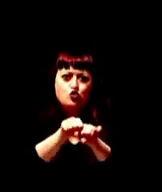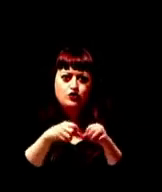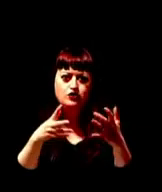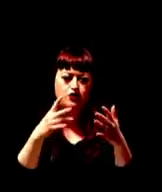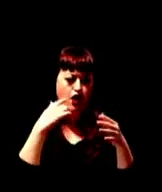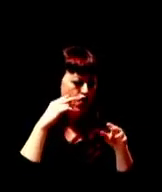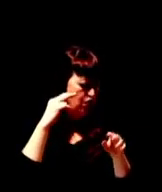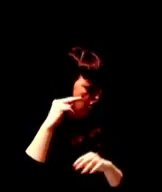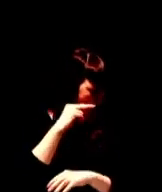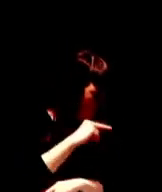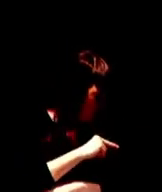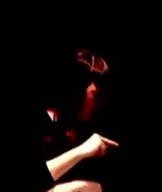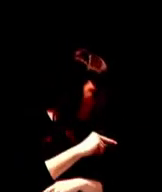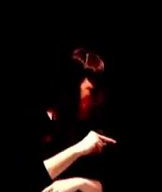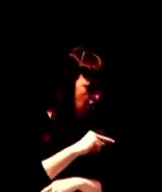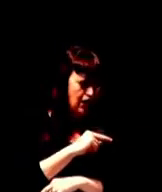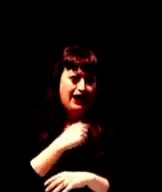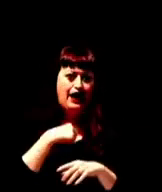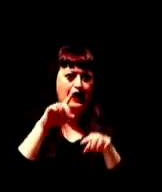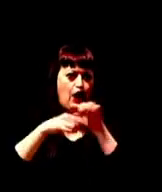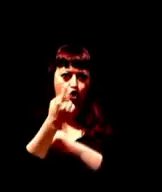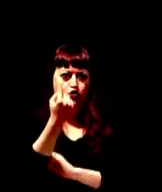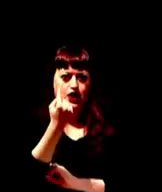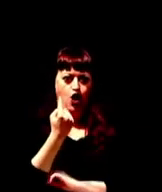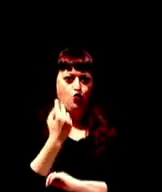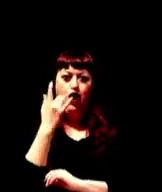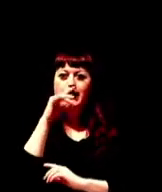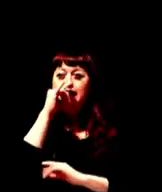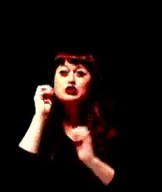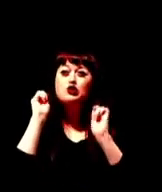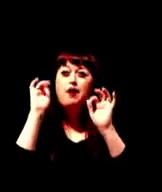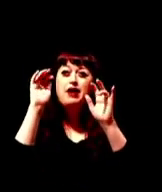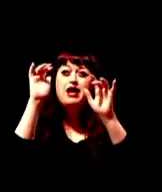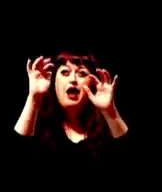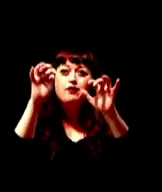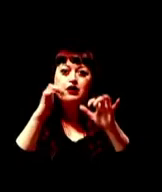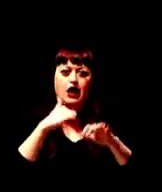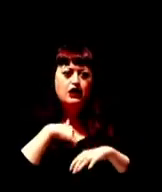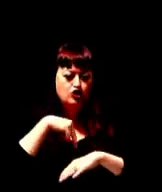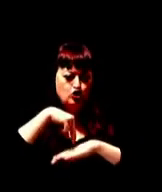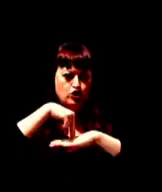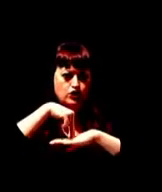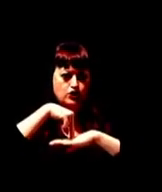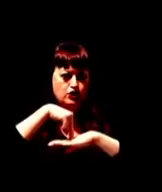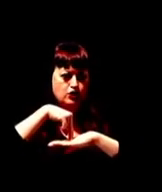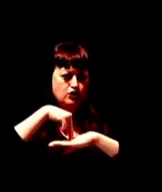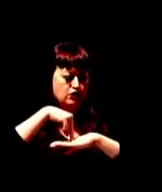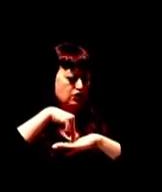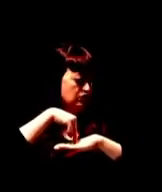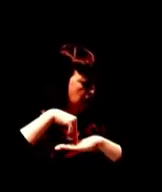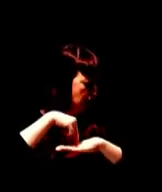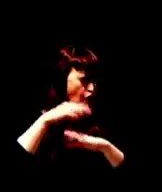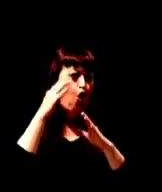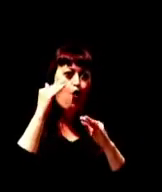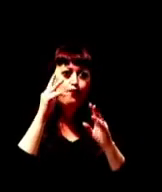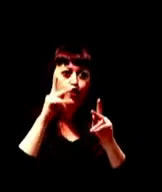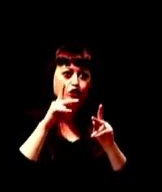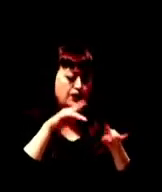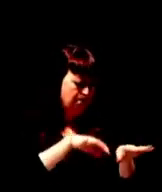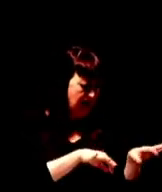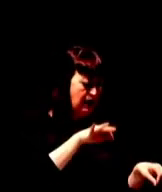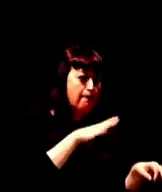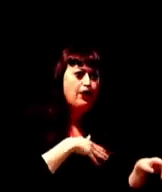I'm looking down at the stairs, and I can't go down because kids are coming up. So I just stand there and hope that someone will pick up my